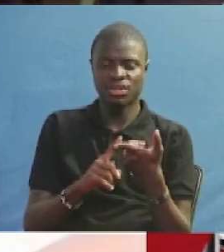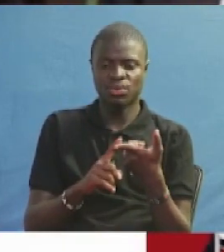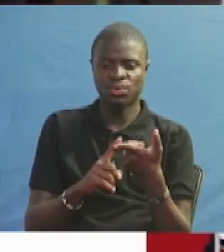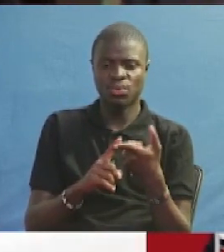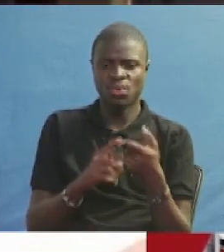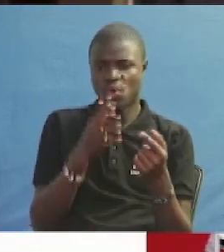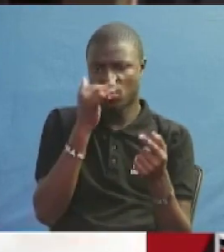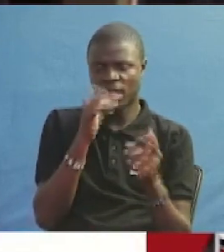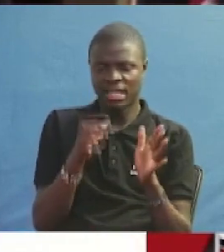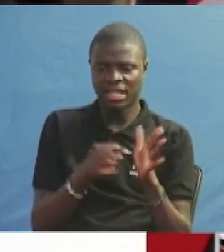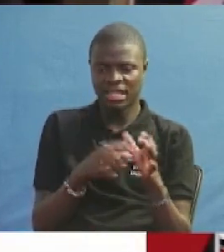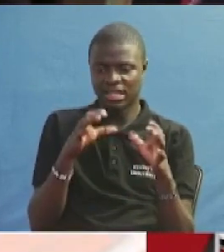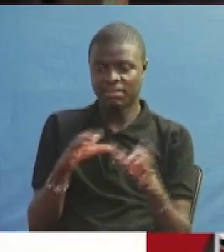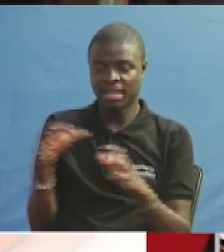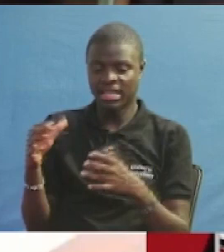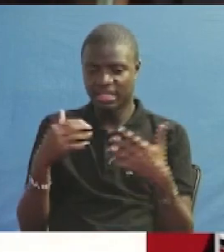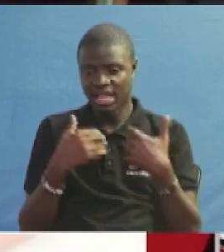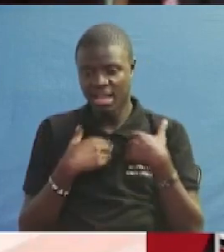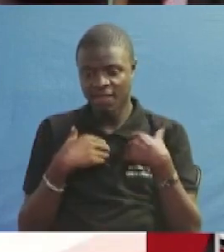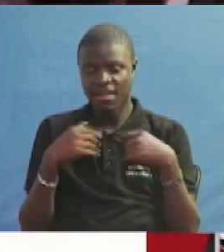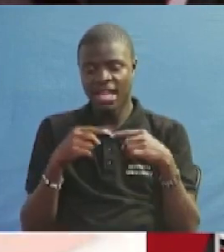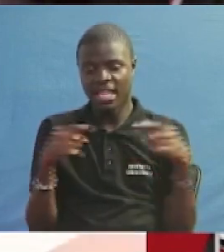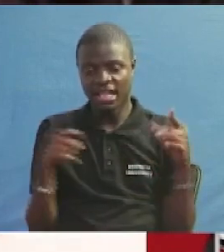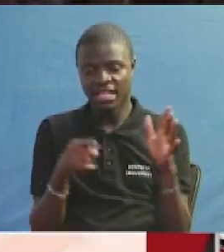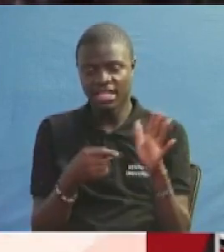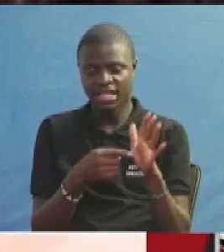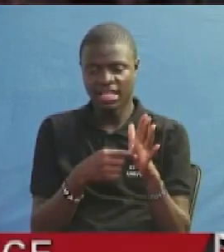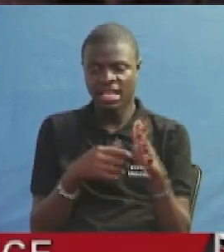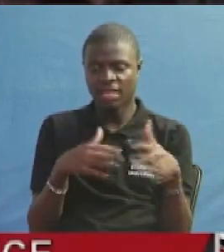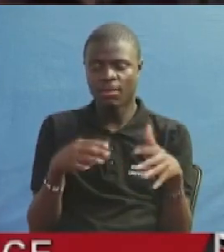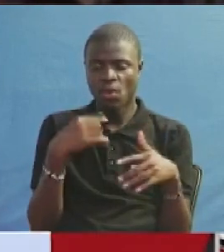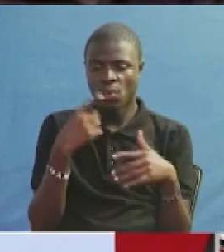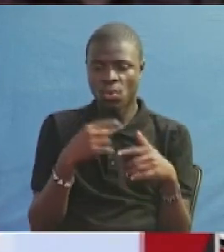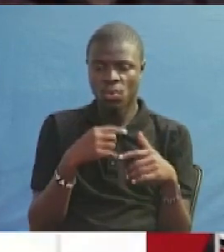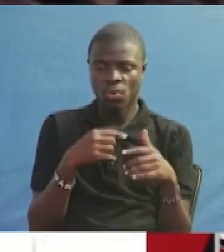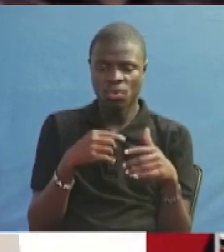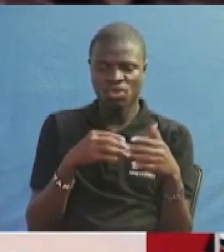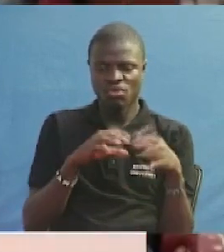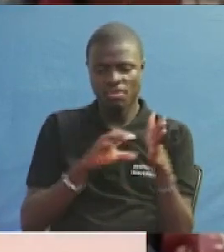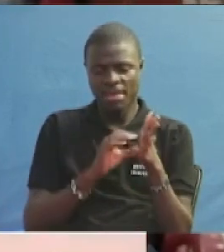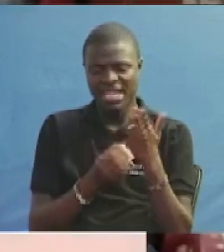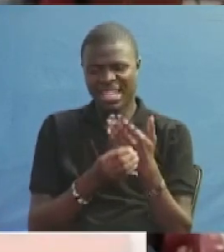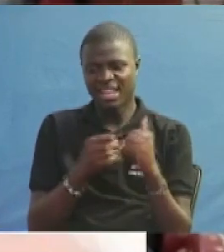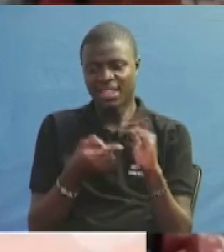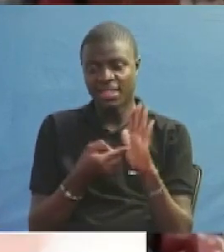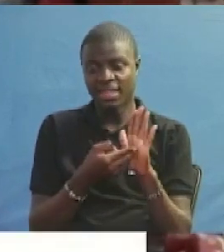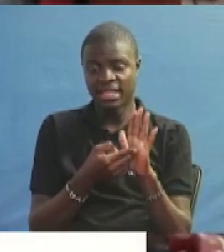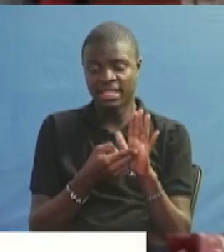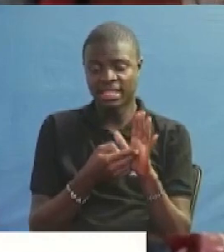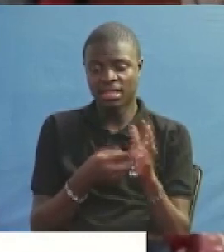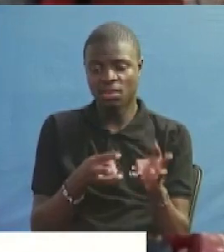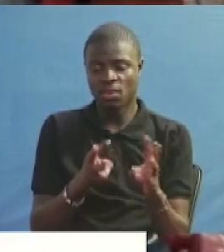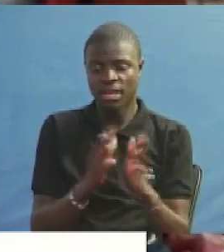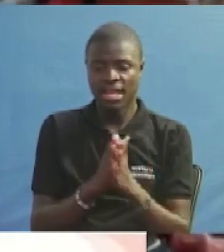recourse that the parties will have against the defiant MPs who actually betrayed the cause. Miongoni